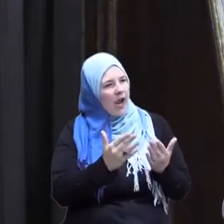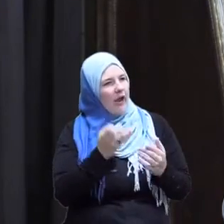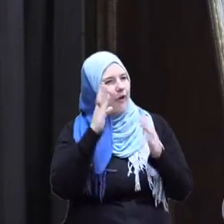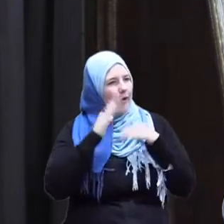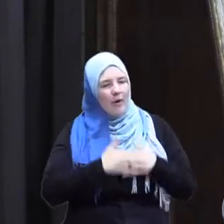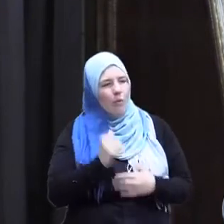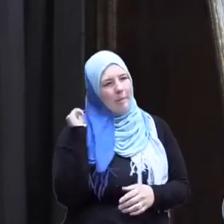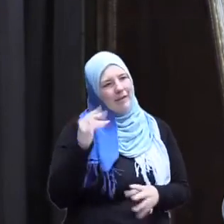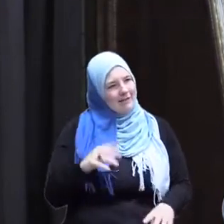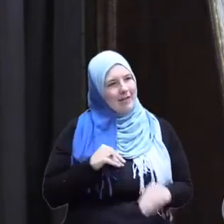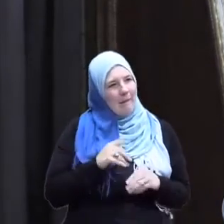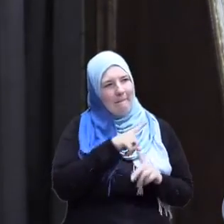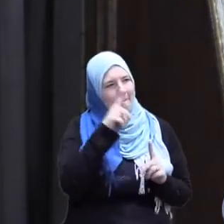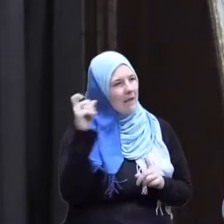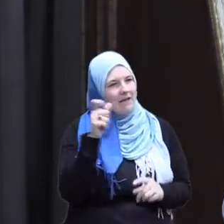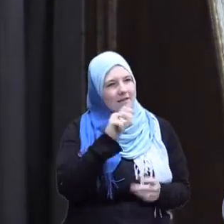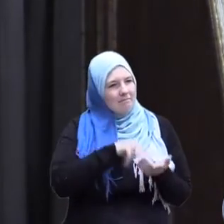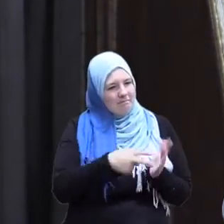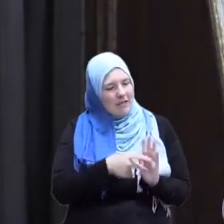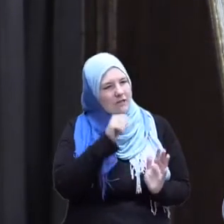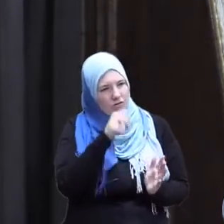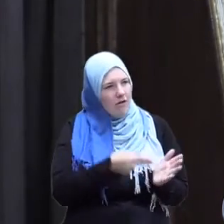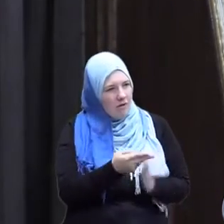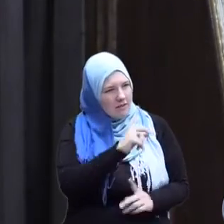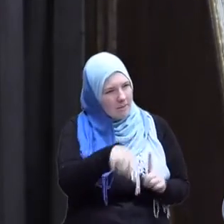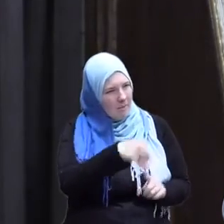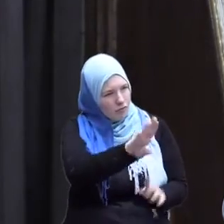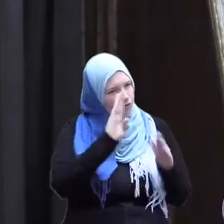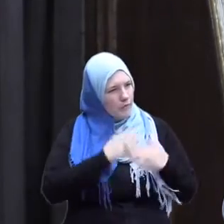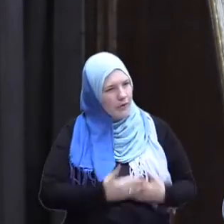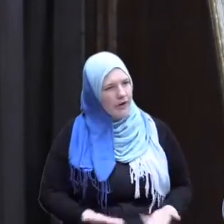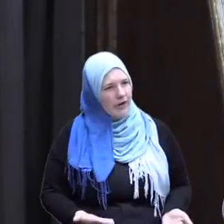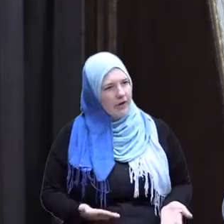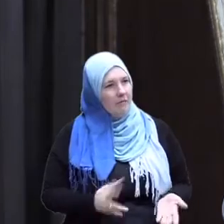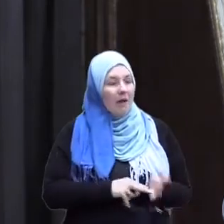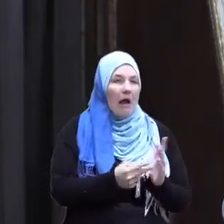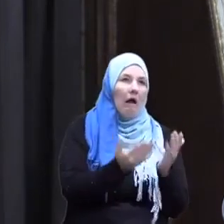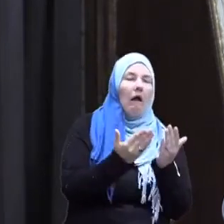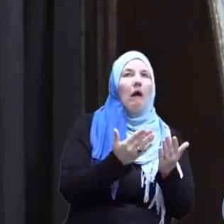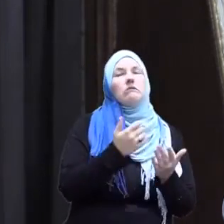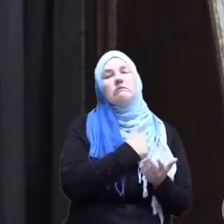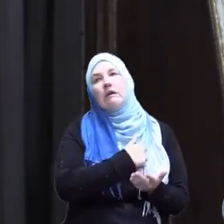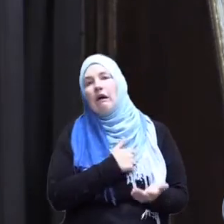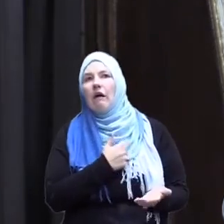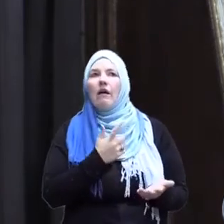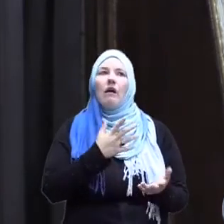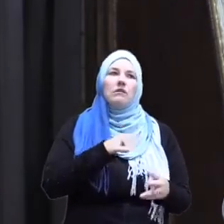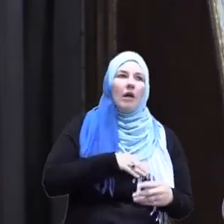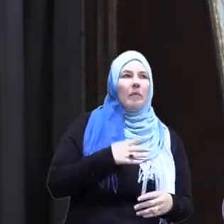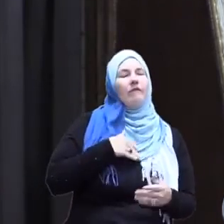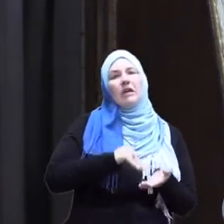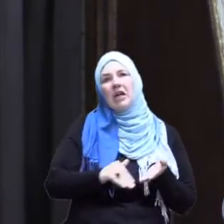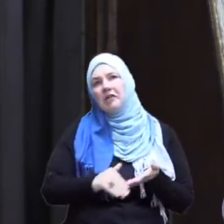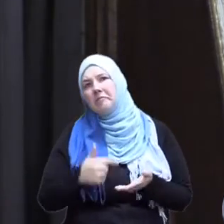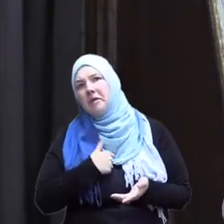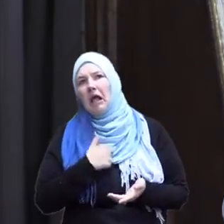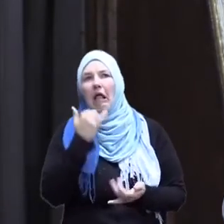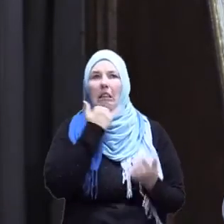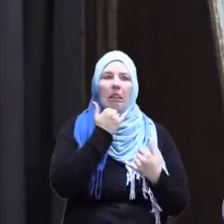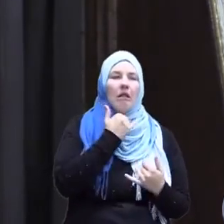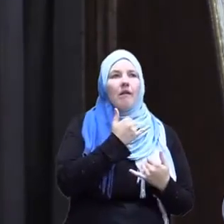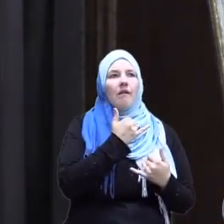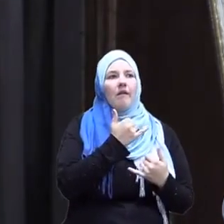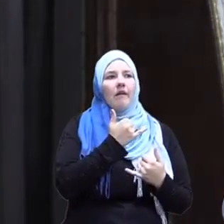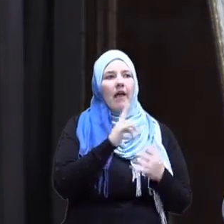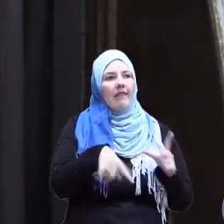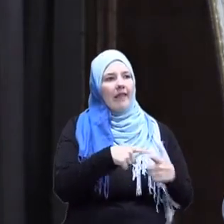say, speak louder than words. That's true for Allah as it is true for us. You can't